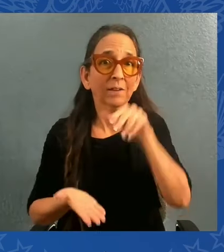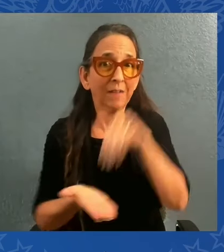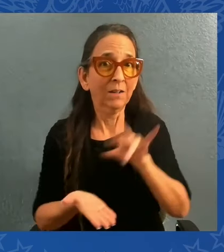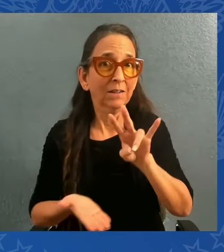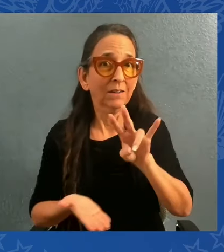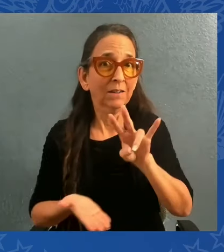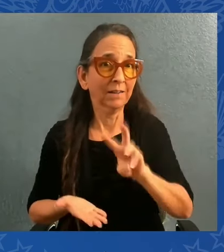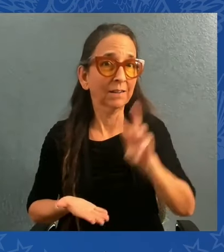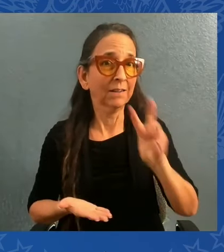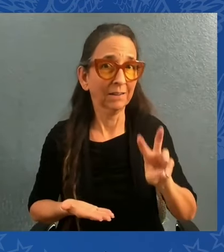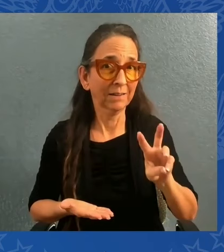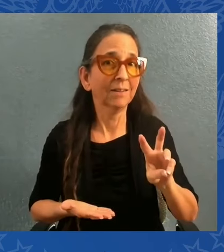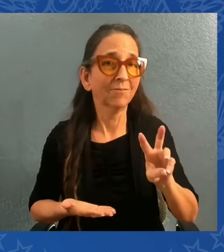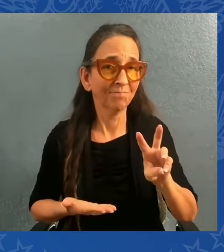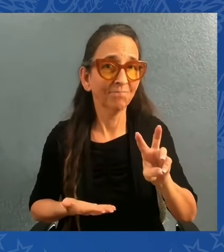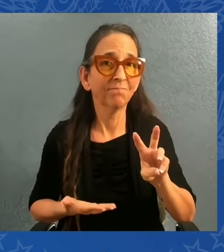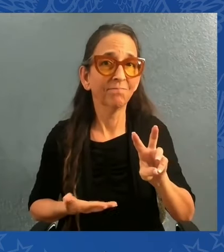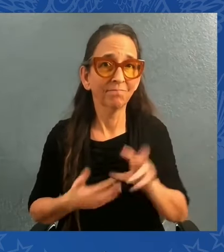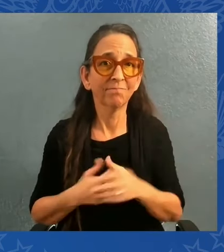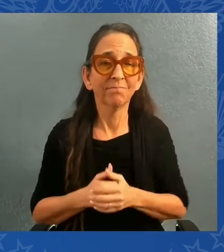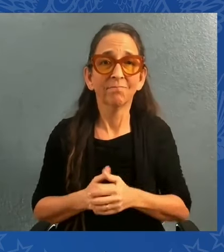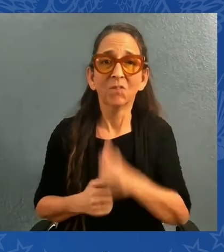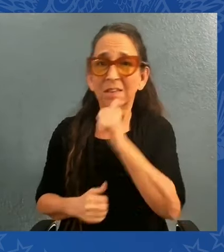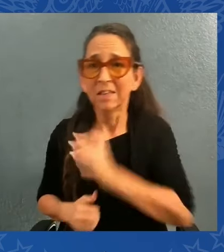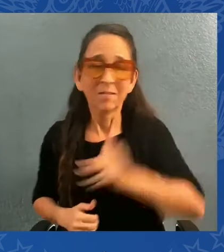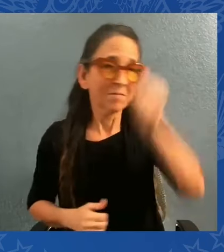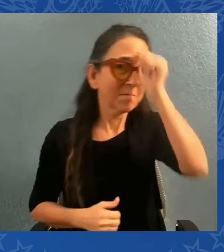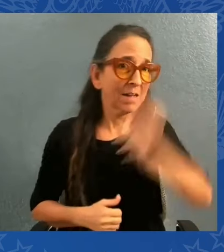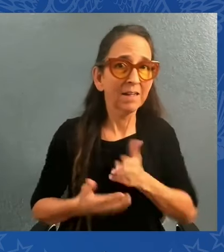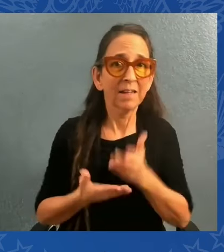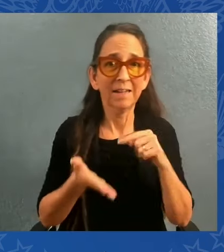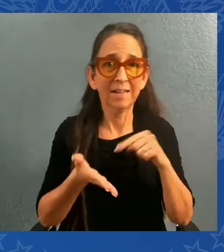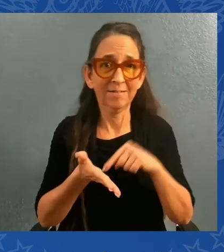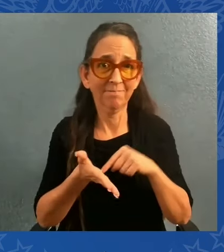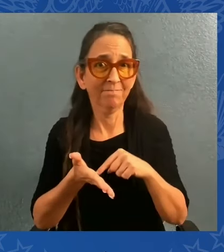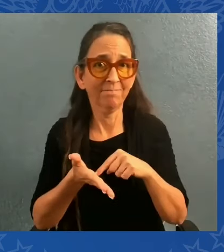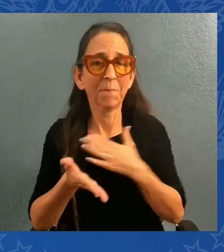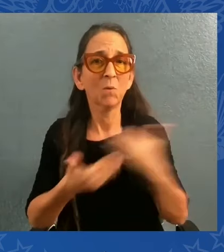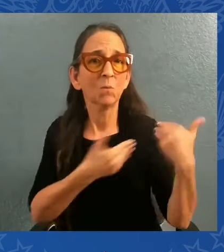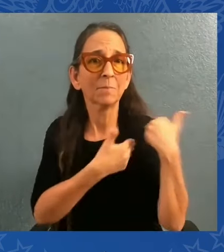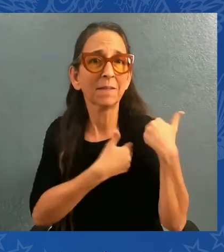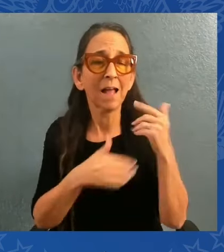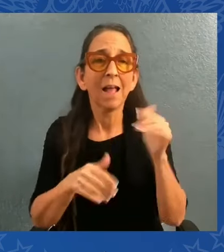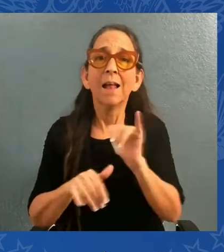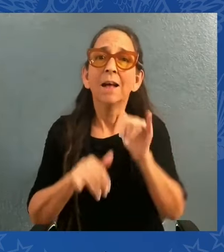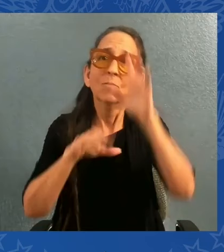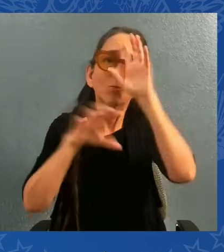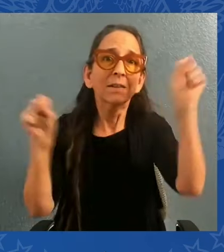Ladies and gentlemen, this is my duty as president, but also as a parent.